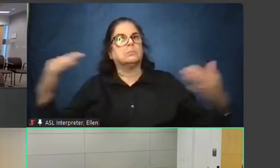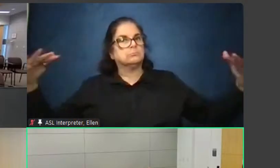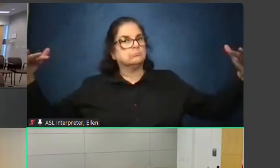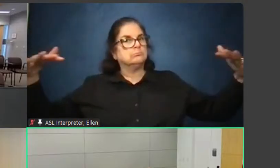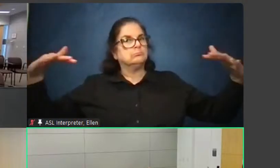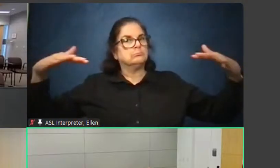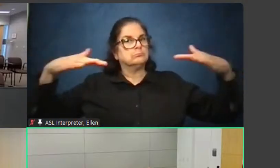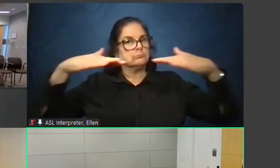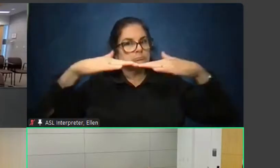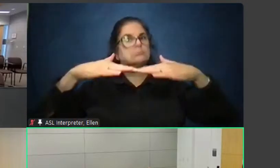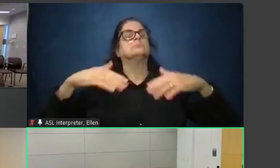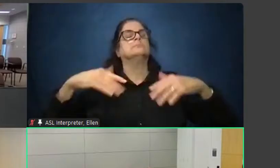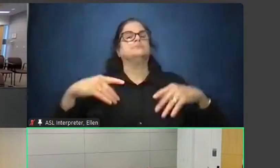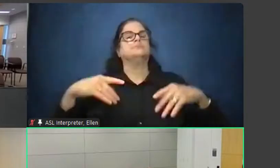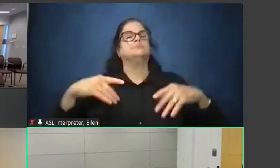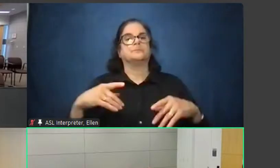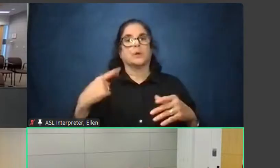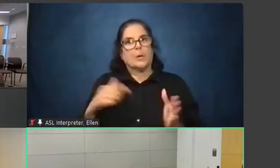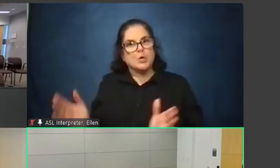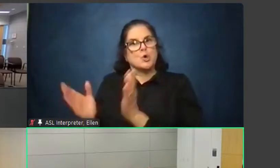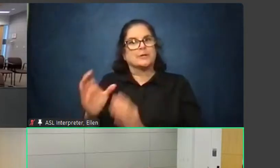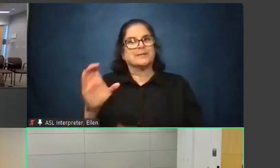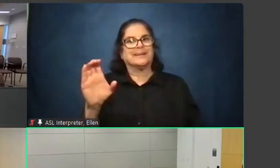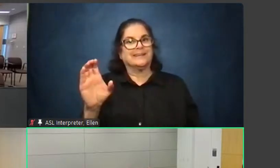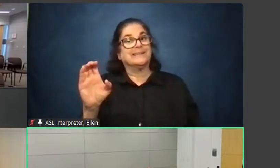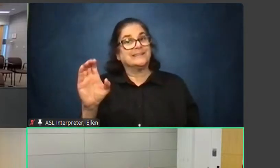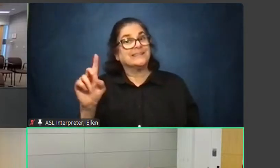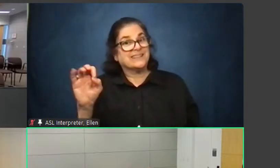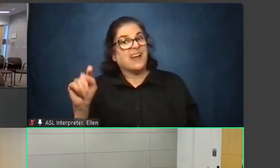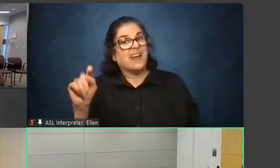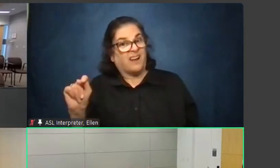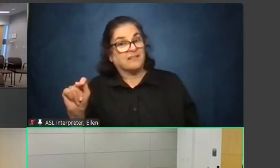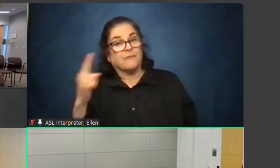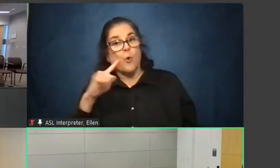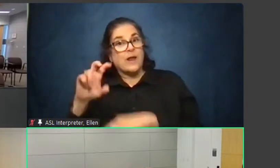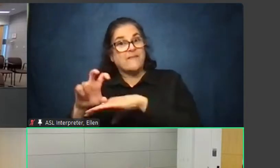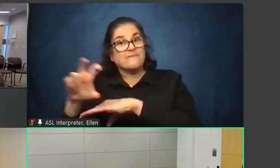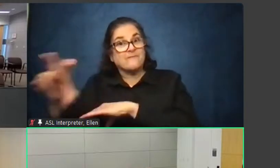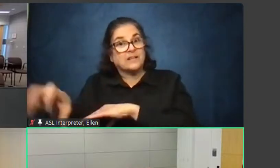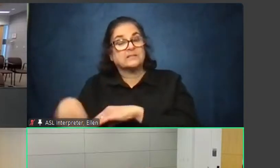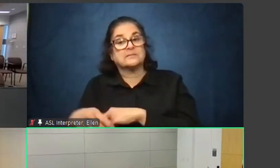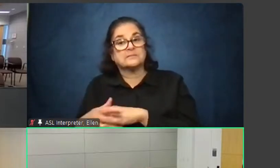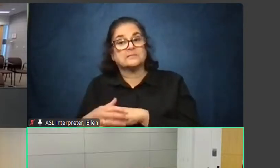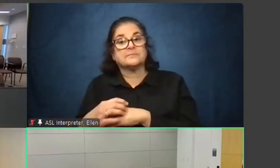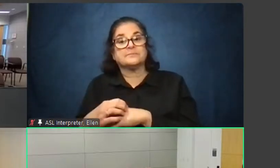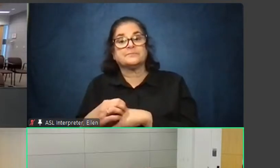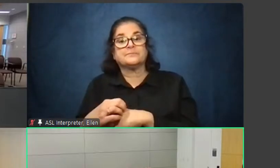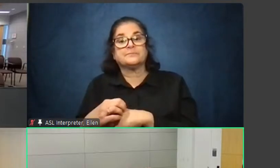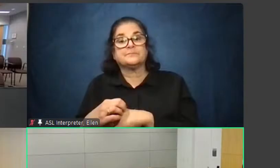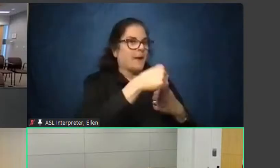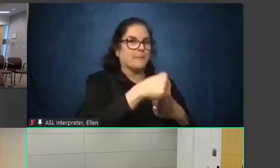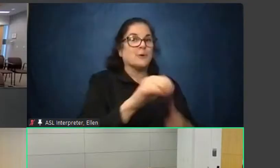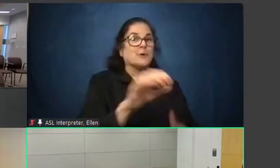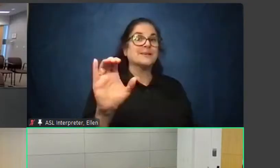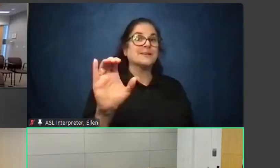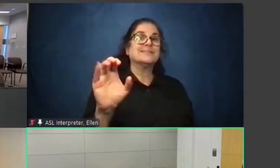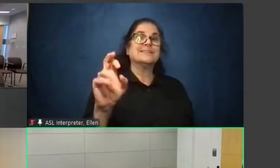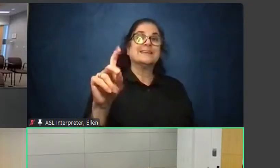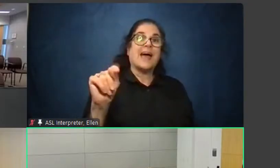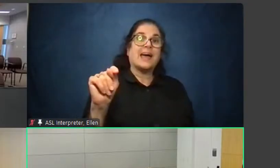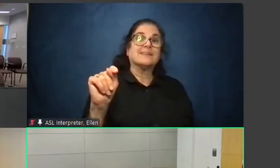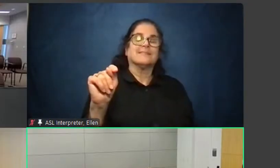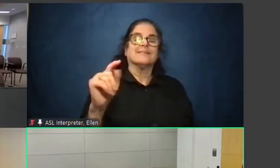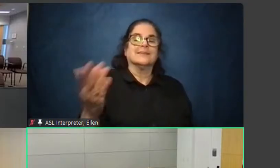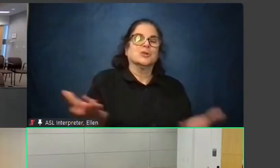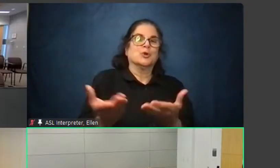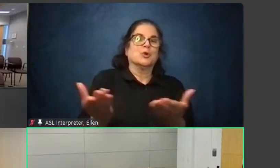friends at CDOT to look at that as we make these investments as well. Actually, then I remember, and CDOT will be here, is here right now. So you can look forward to that question